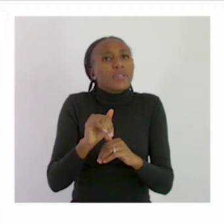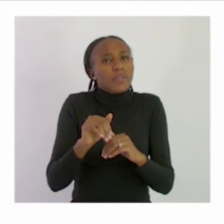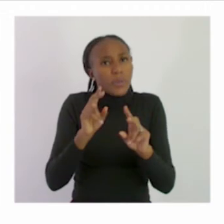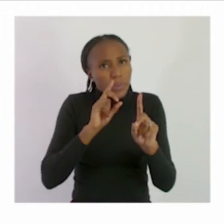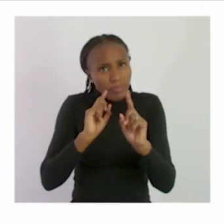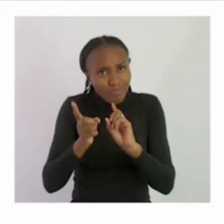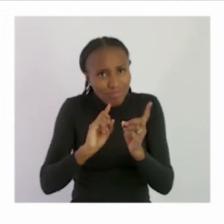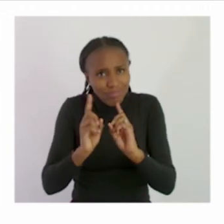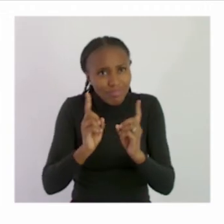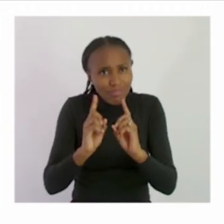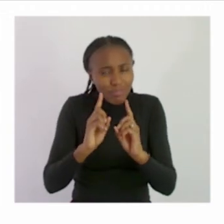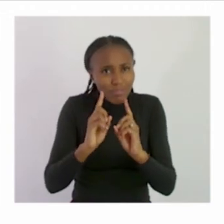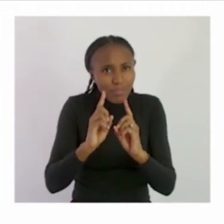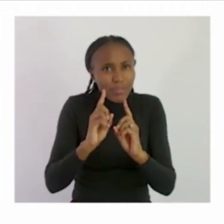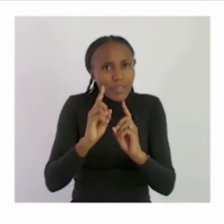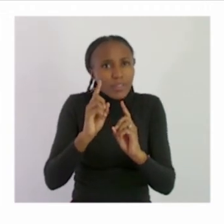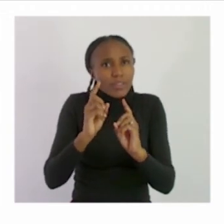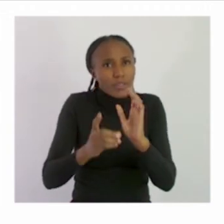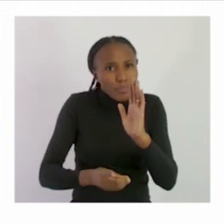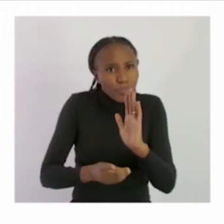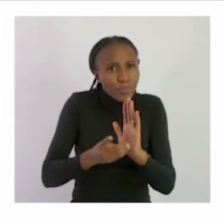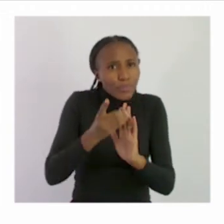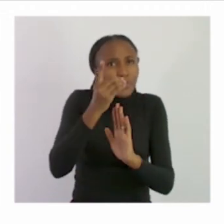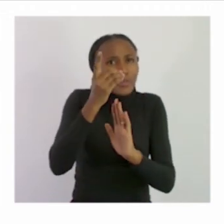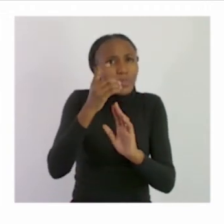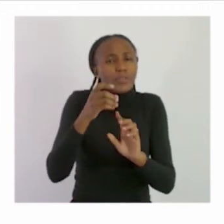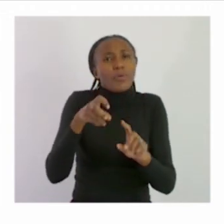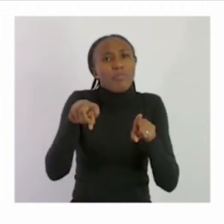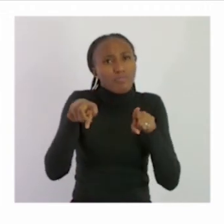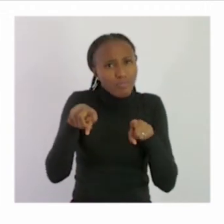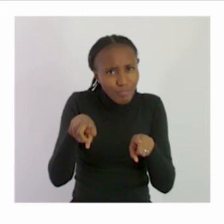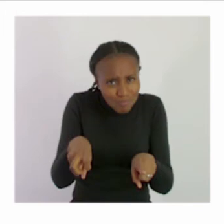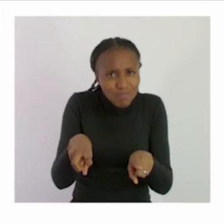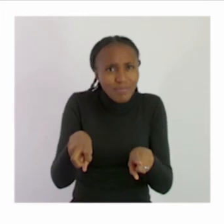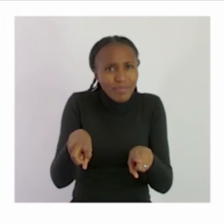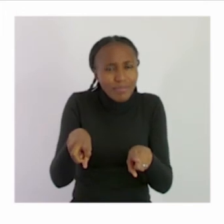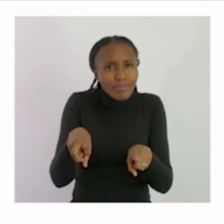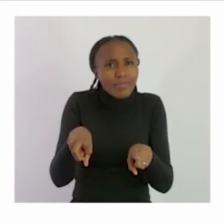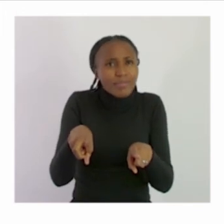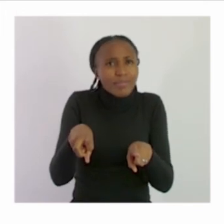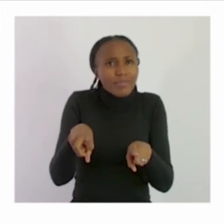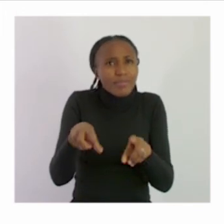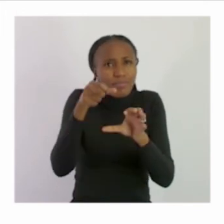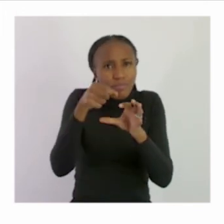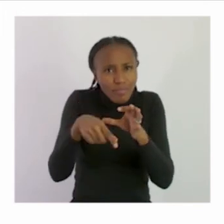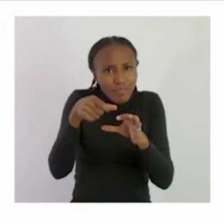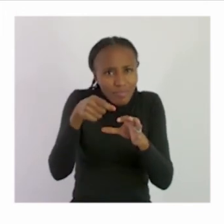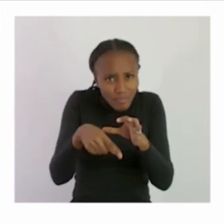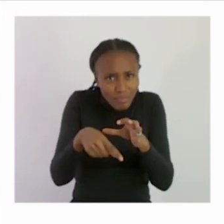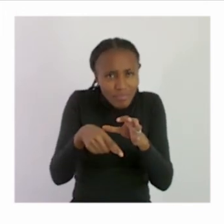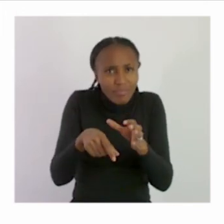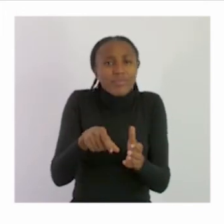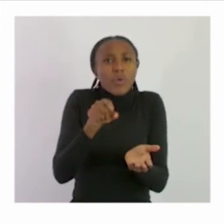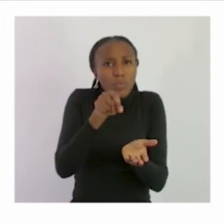that the maturing of organs, reproductive organs specifically, it takes